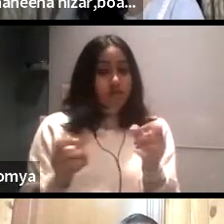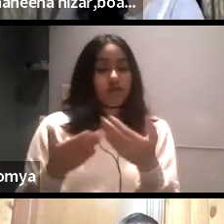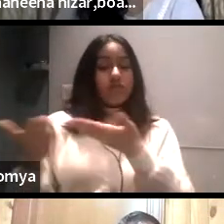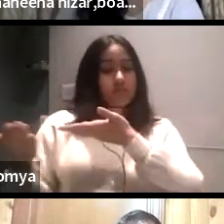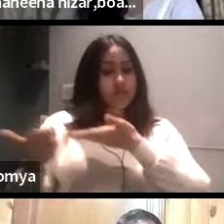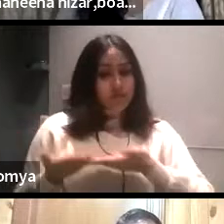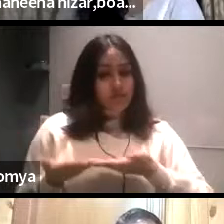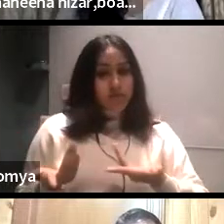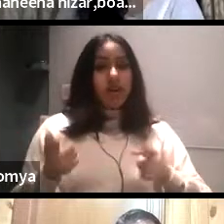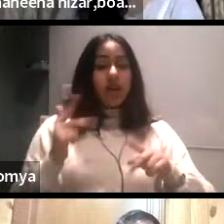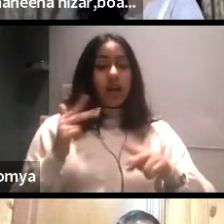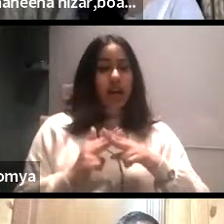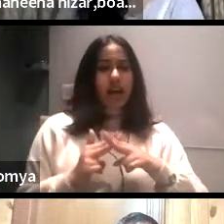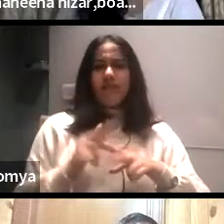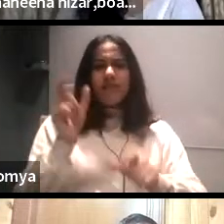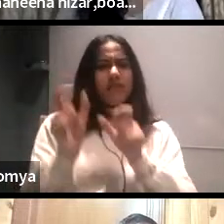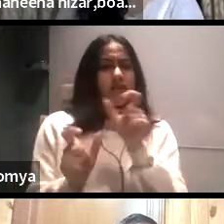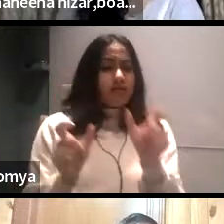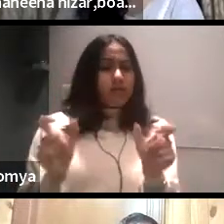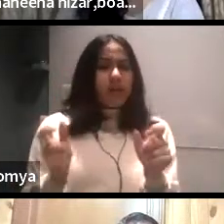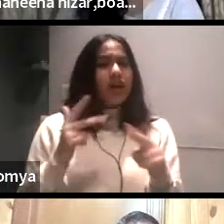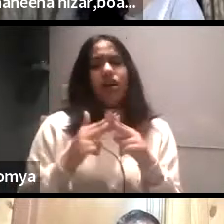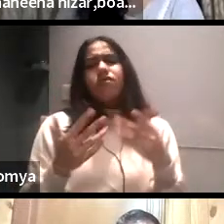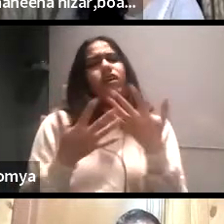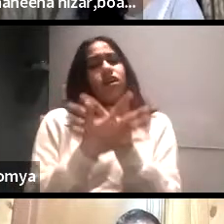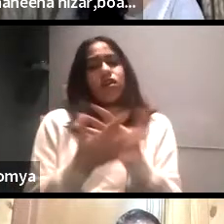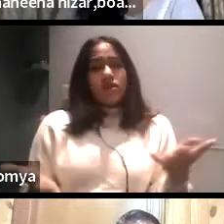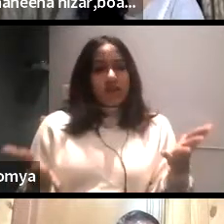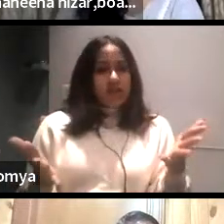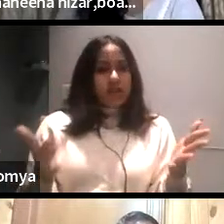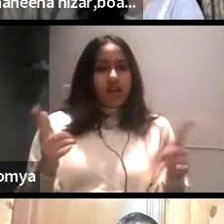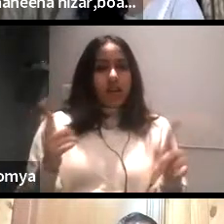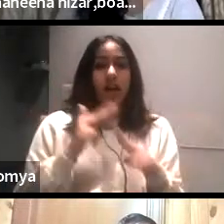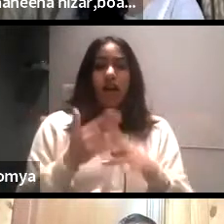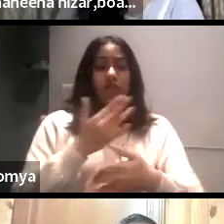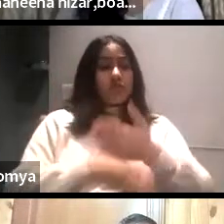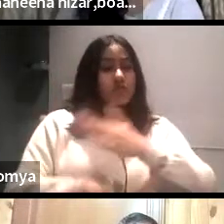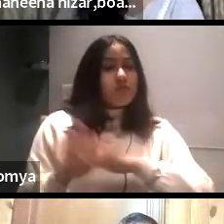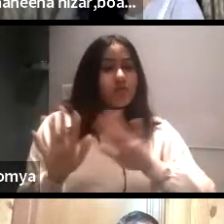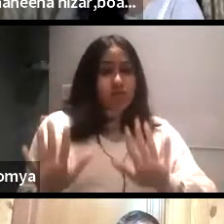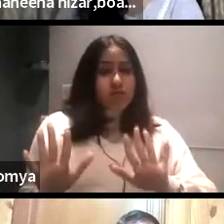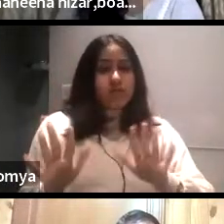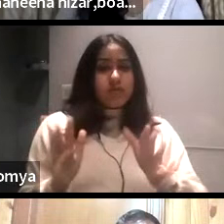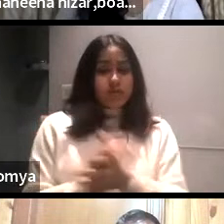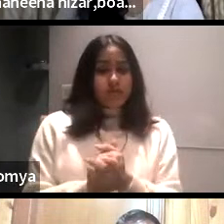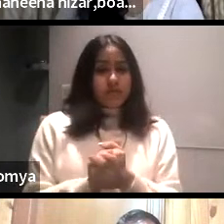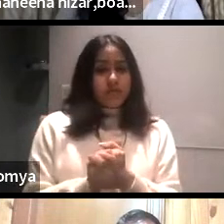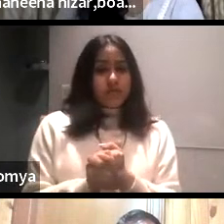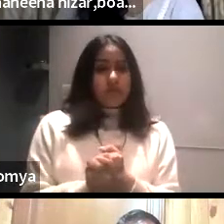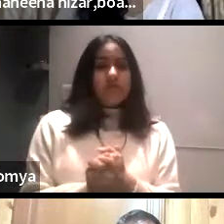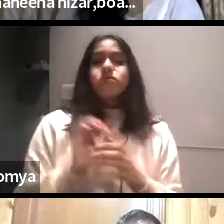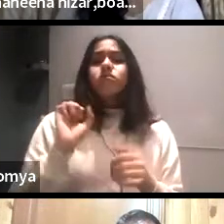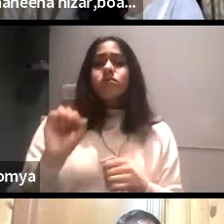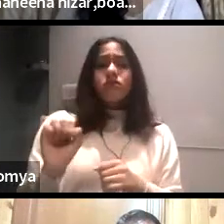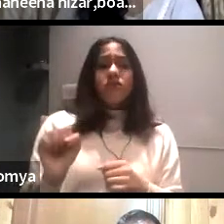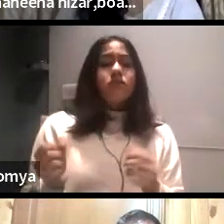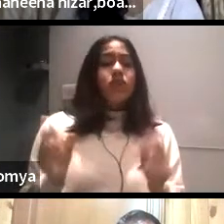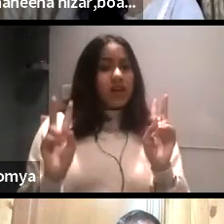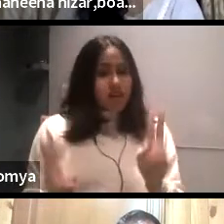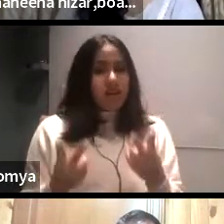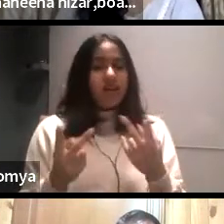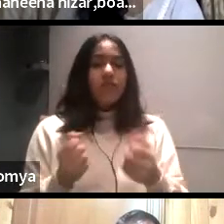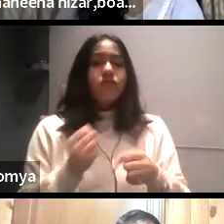invite such people, because anybody who is disabled has been given a different gift by